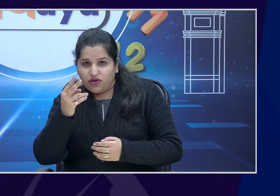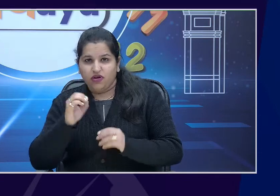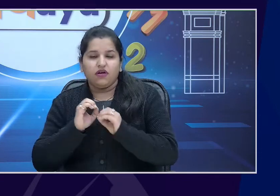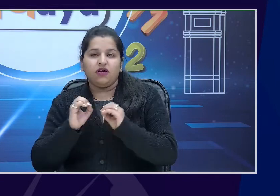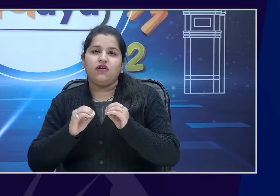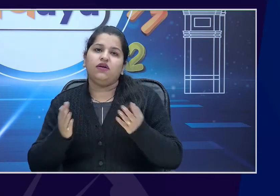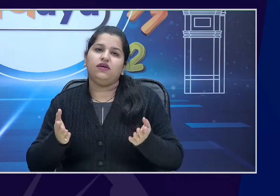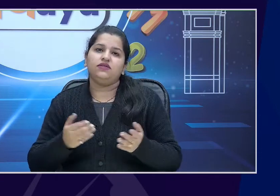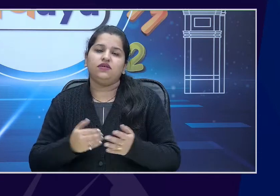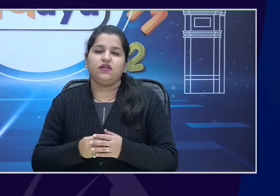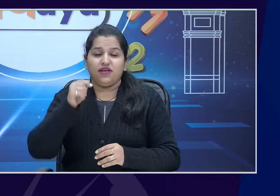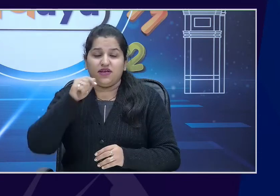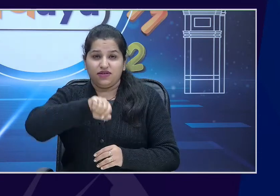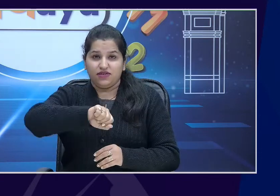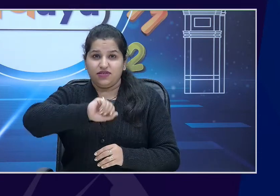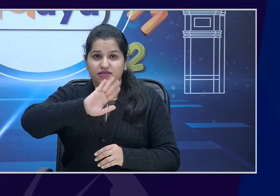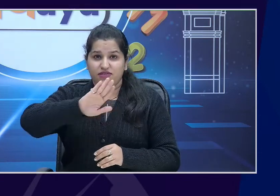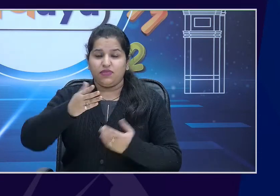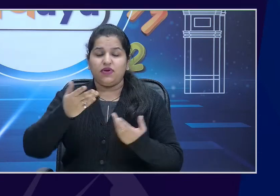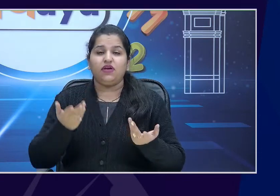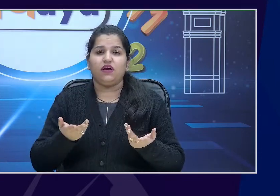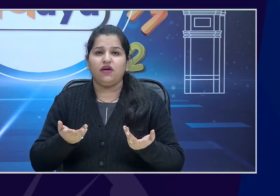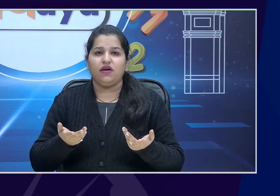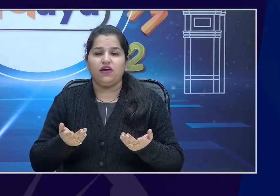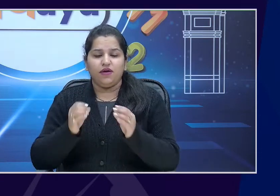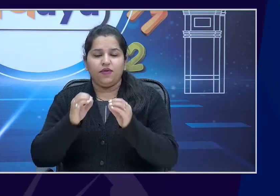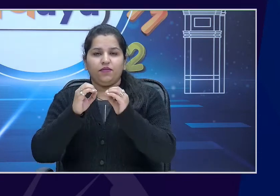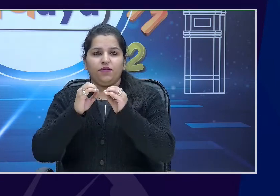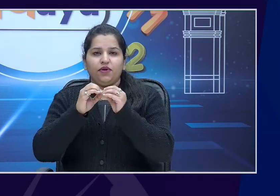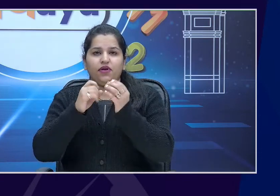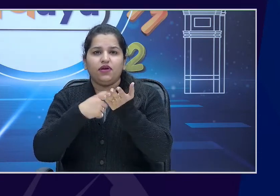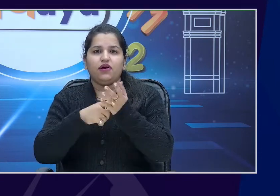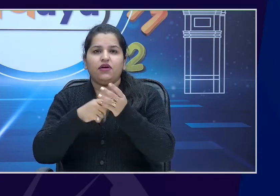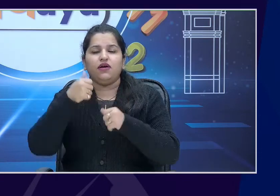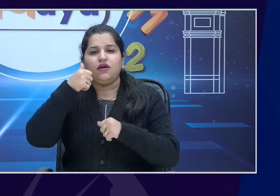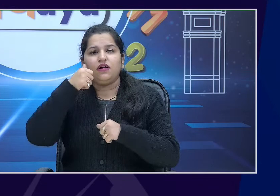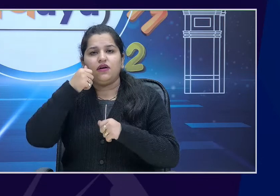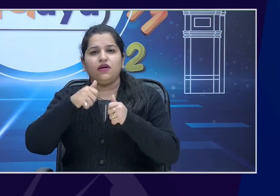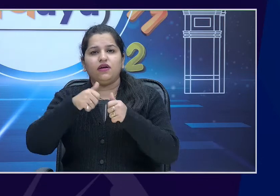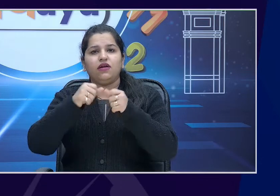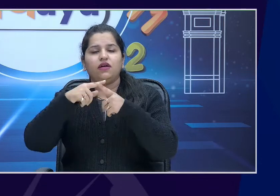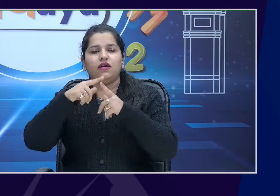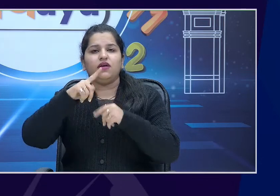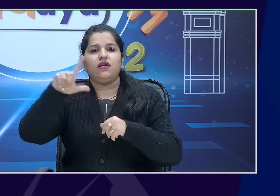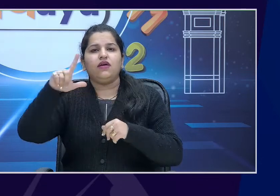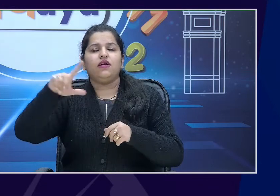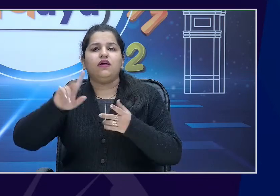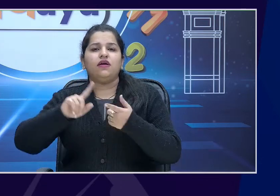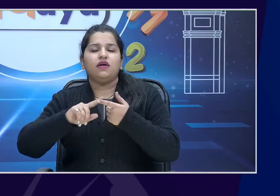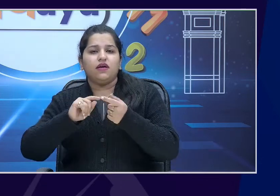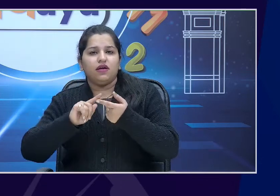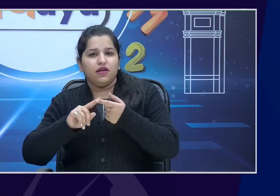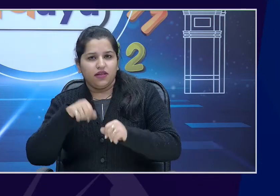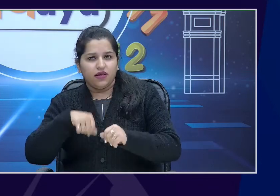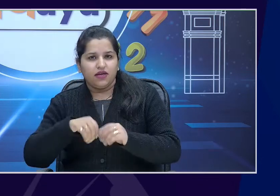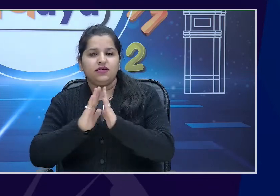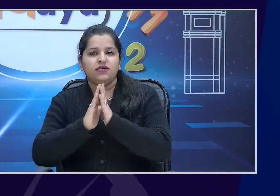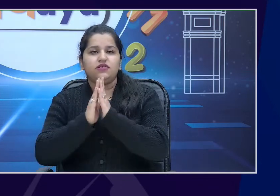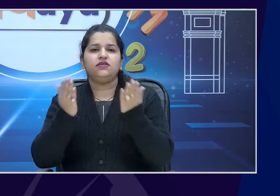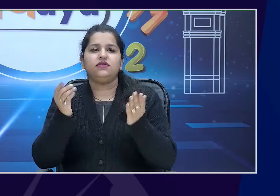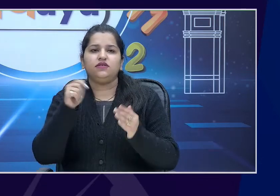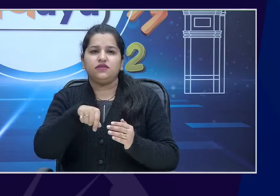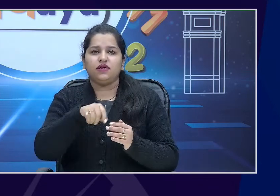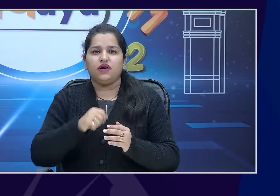see a picture of a Braille diary. Okay. Then here is another diary which can be, it is all in